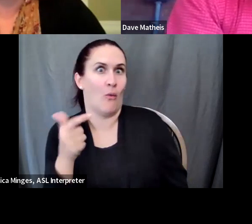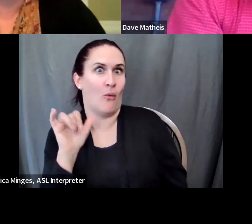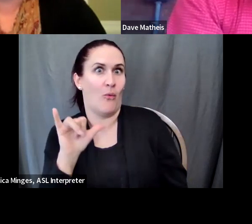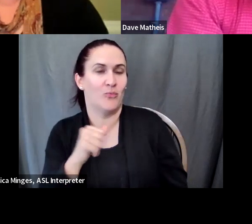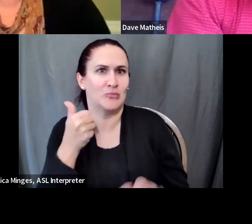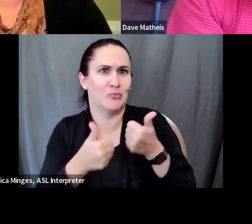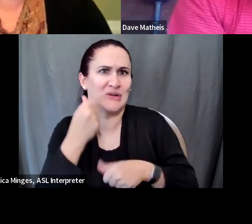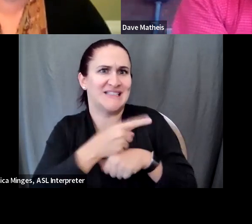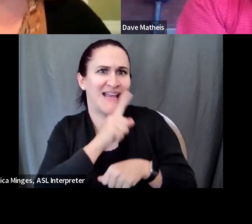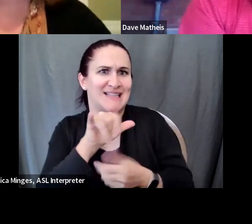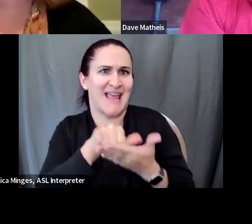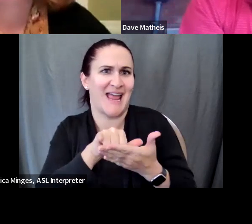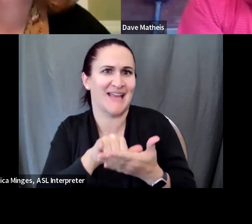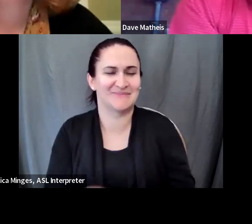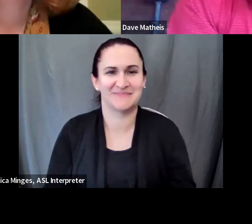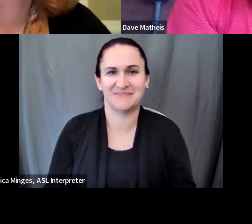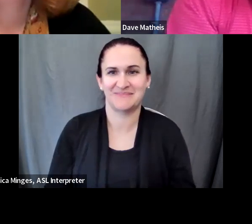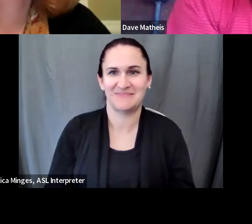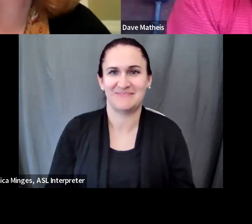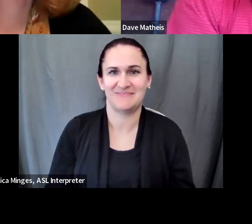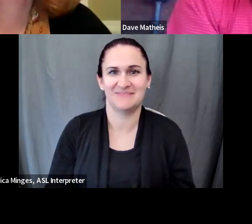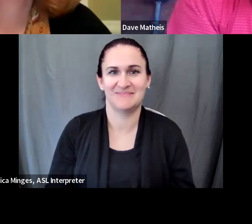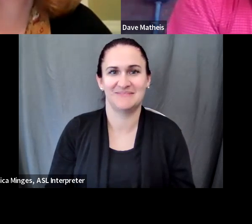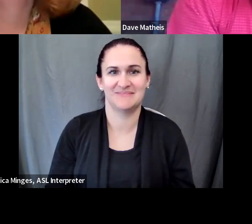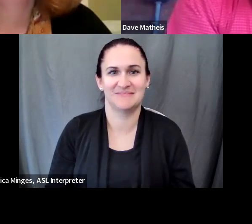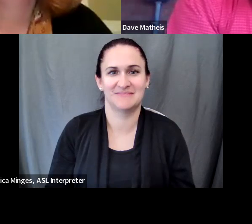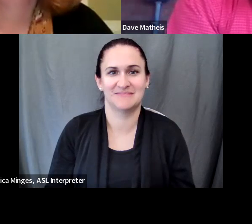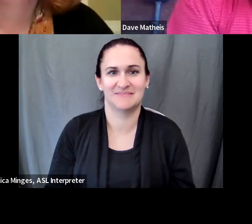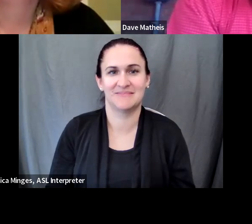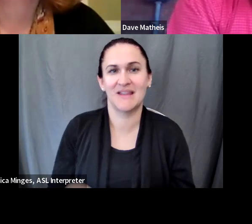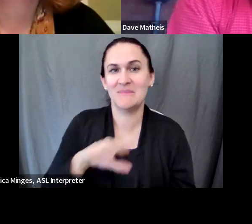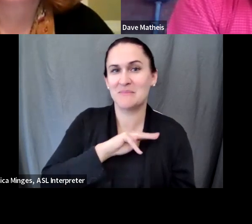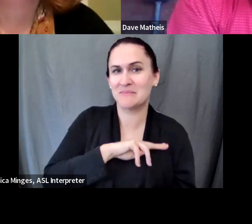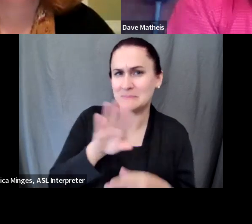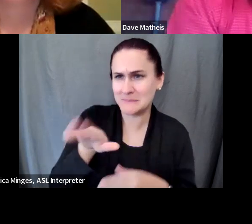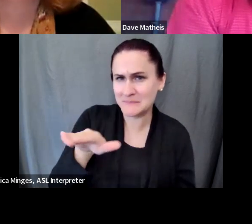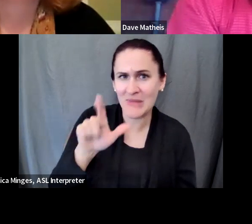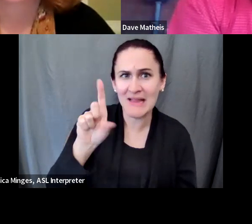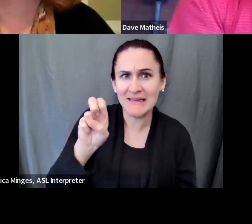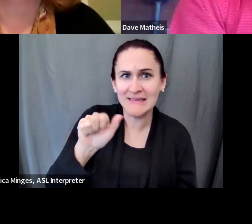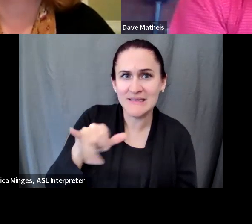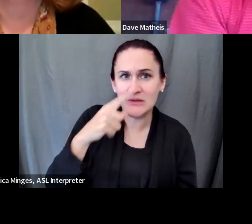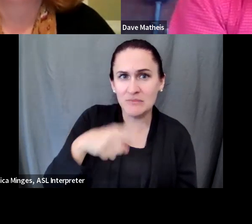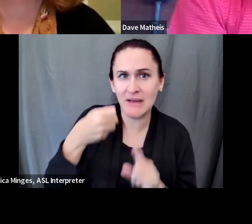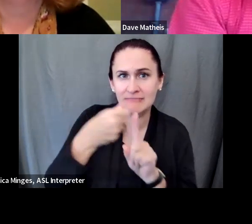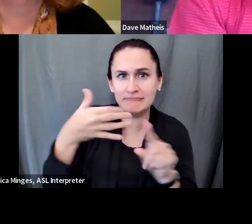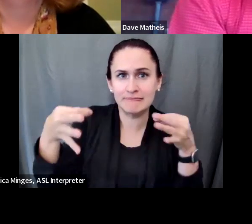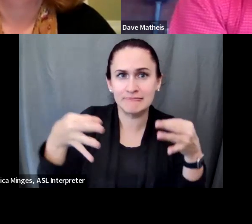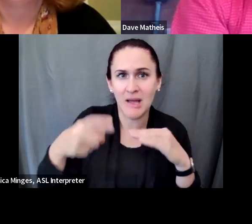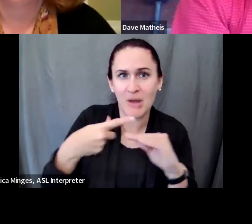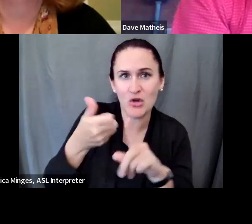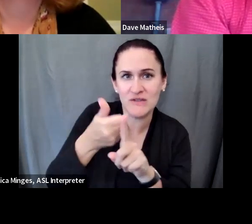is it? I'm joking. Lindsay, could you tell a little bit about yourself and your